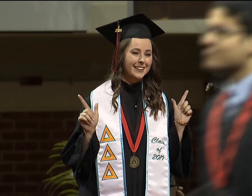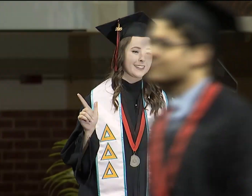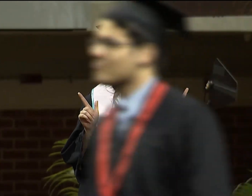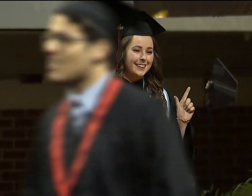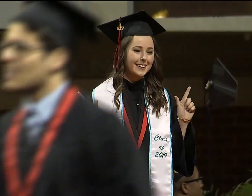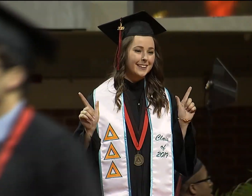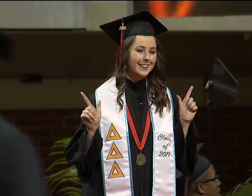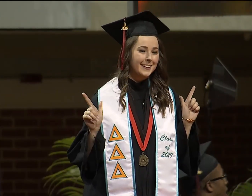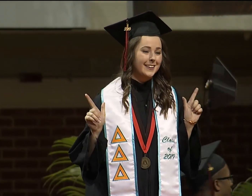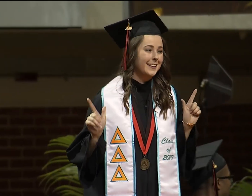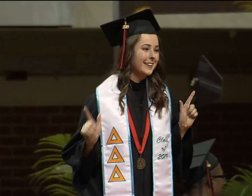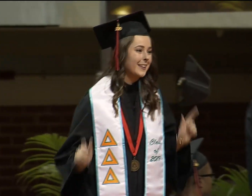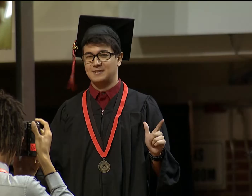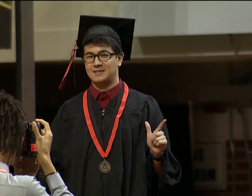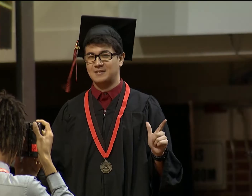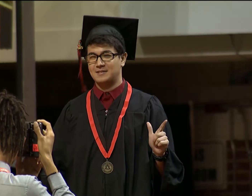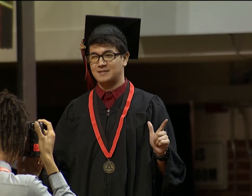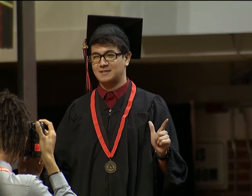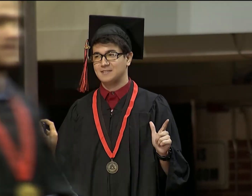Natalie Grace Herndon.